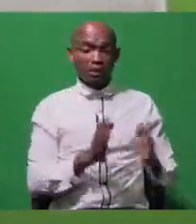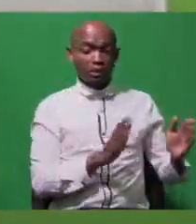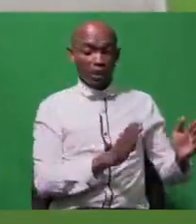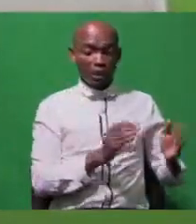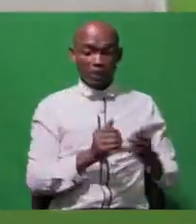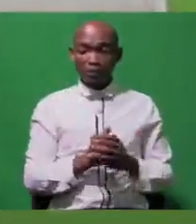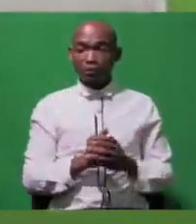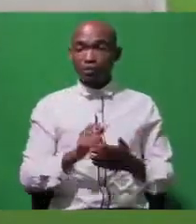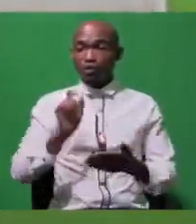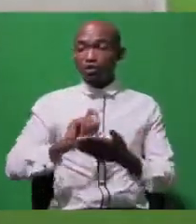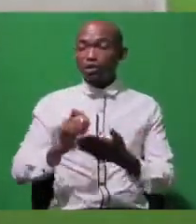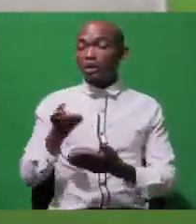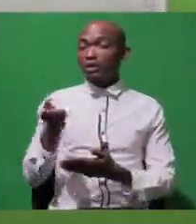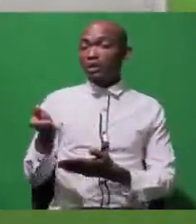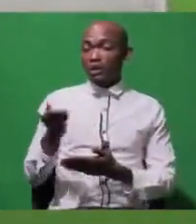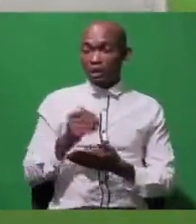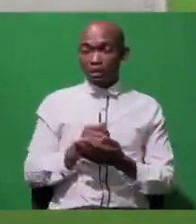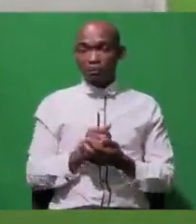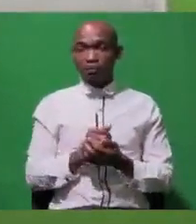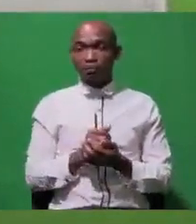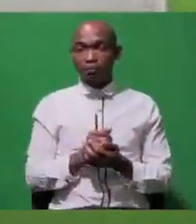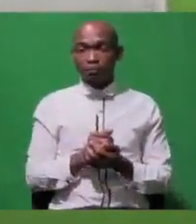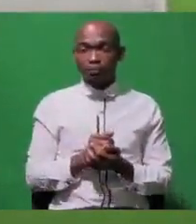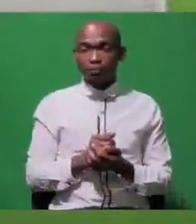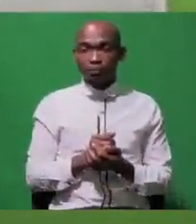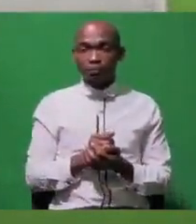here 18th